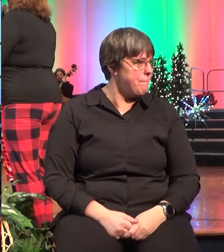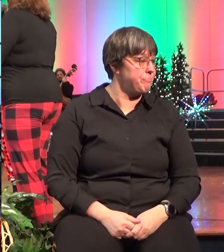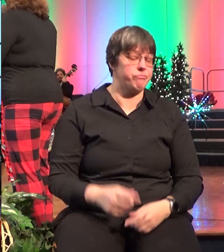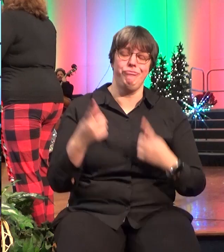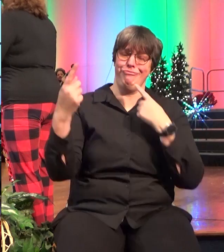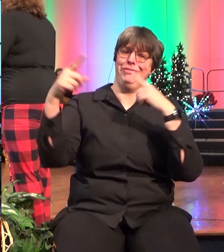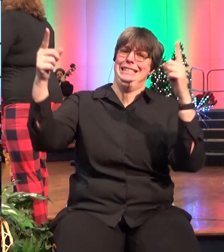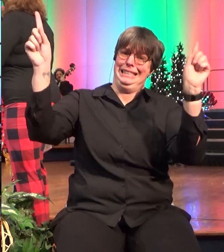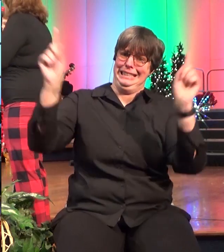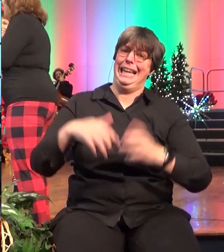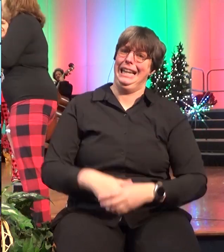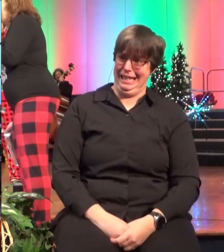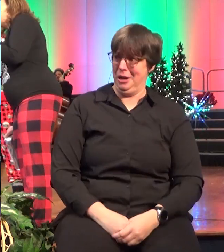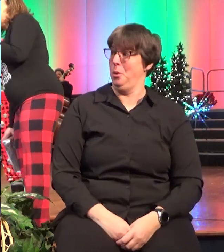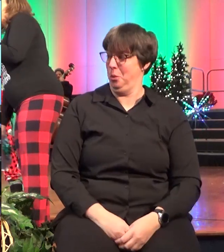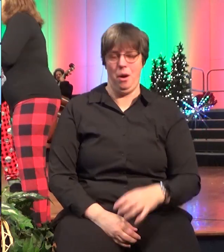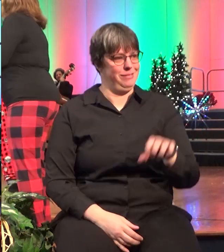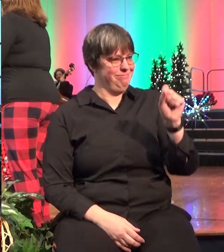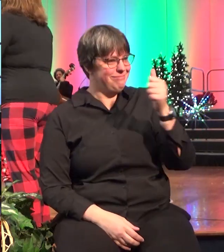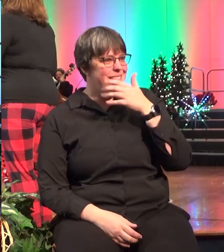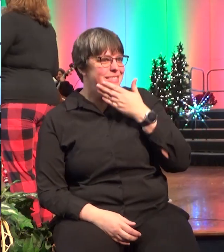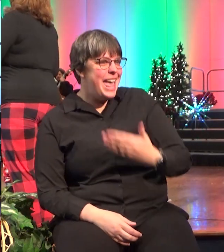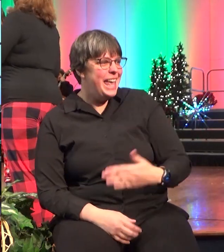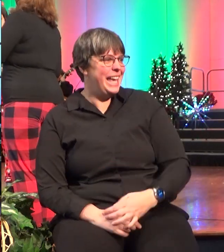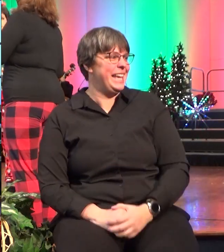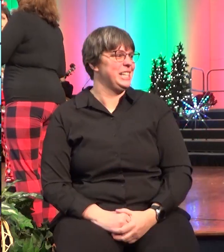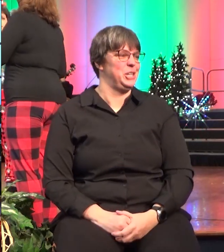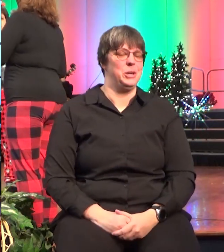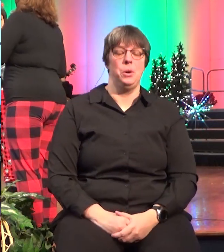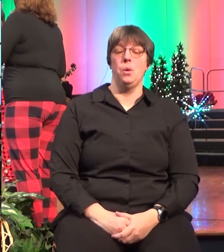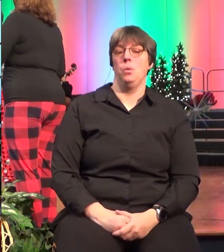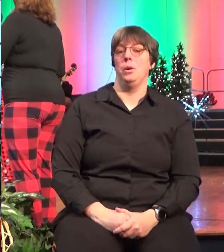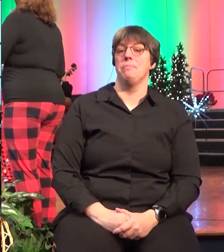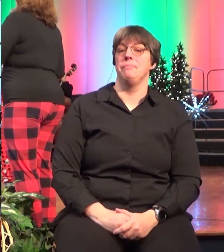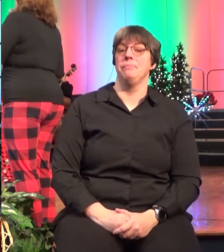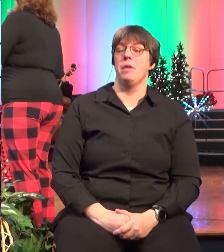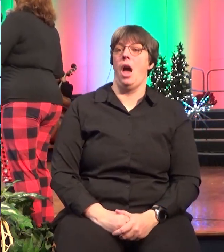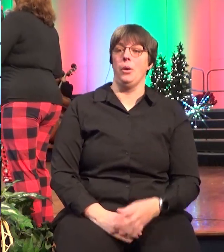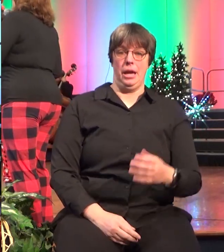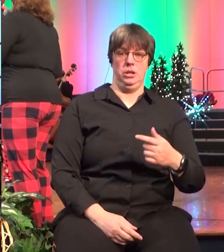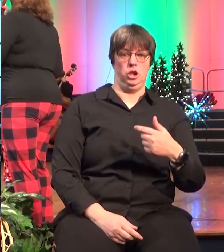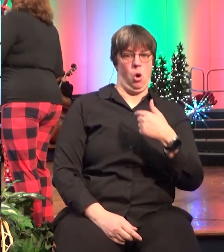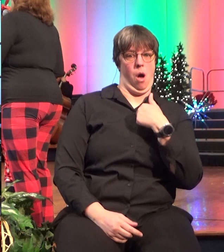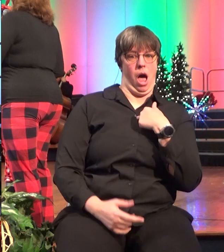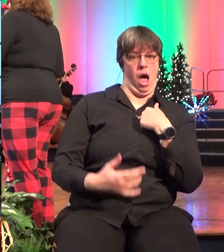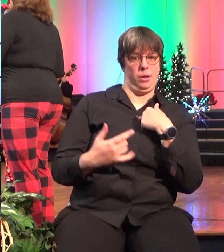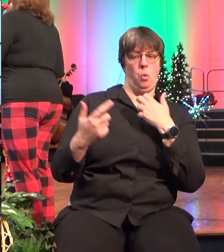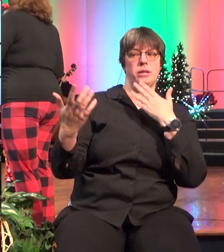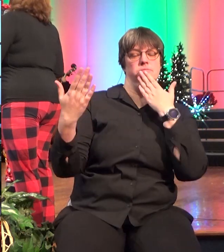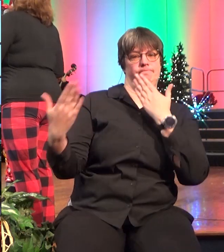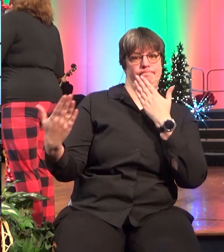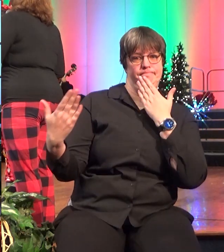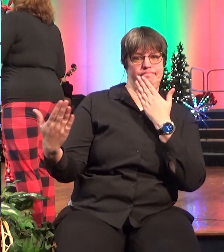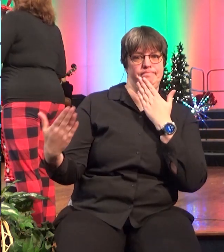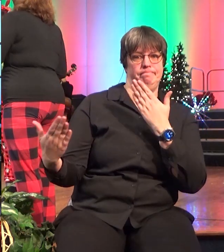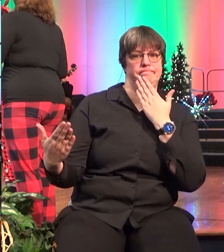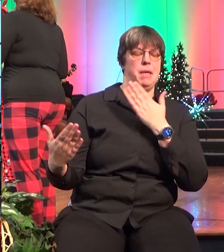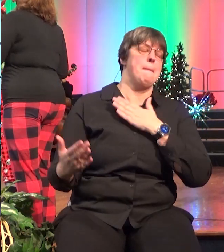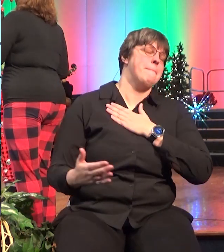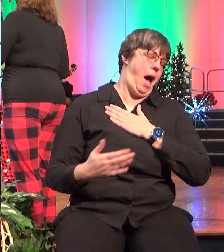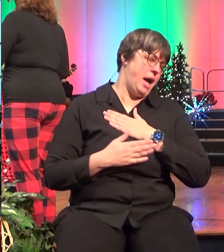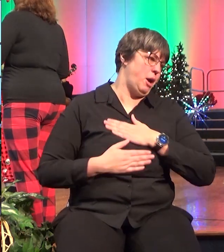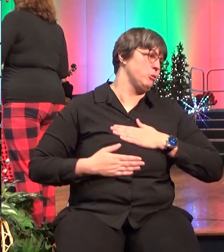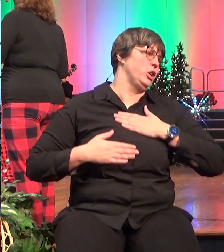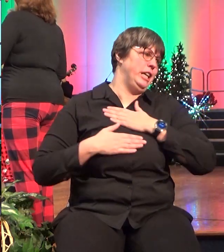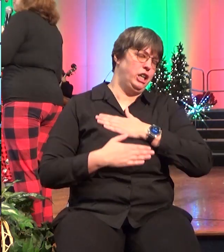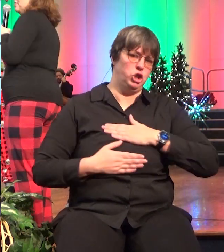with epic. Thank you. So I just have a gesture of gratitude, a token of my appreciation